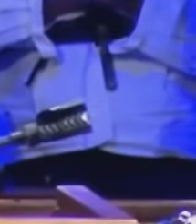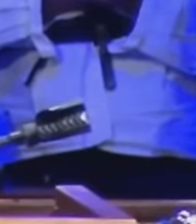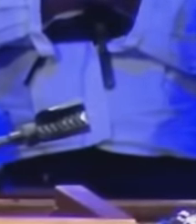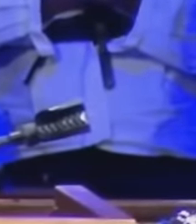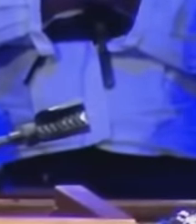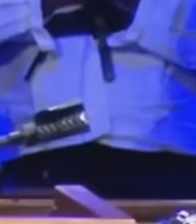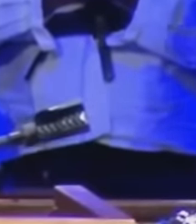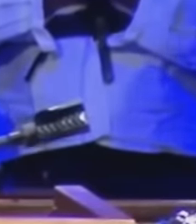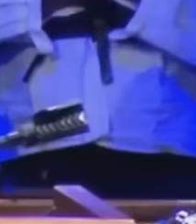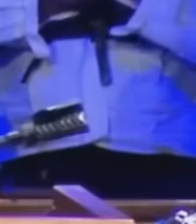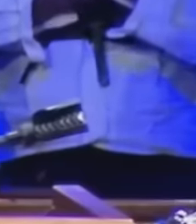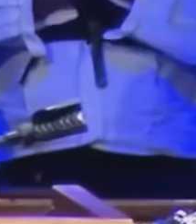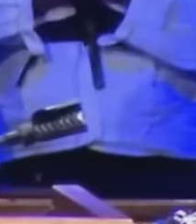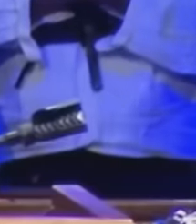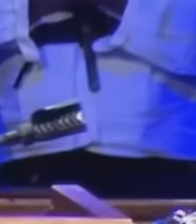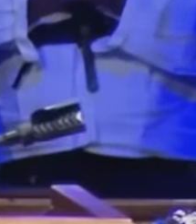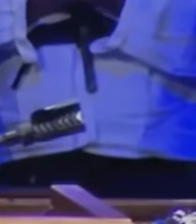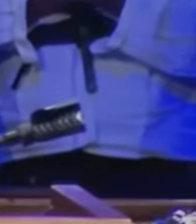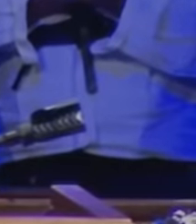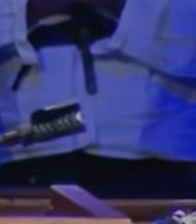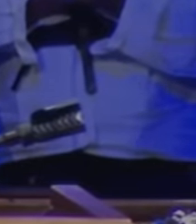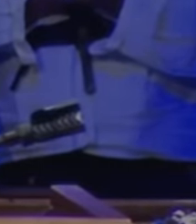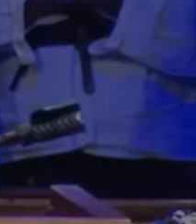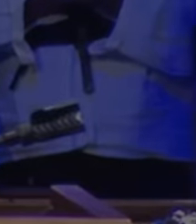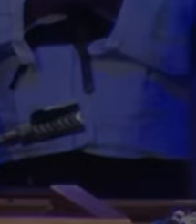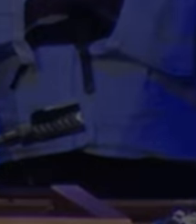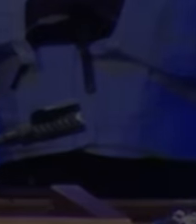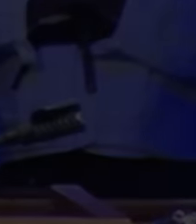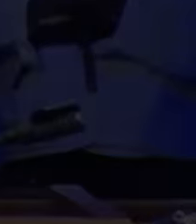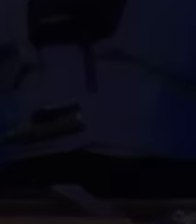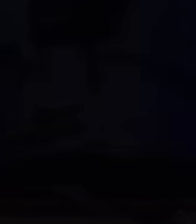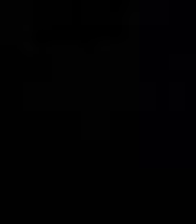And for that tonight, we honor you. In the name of Jesus.